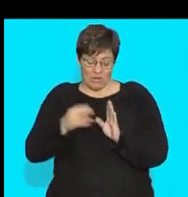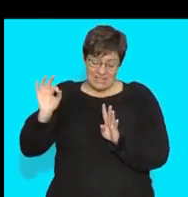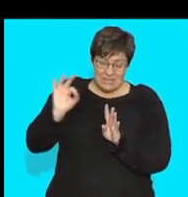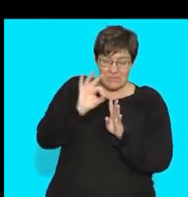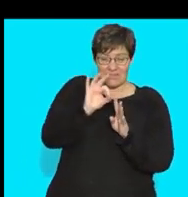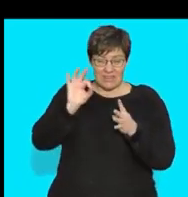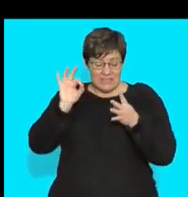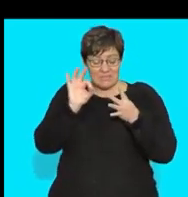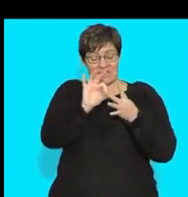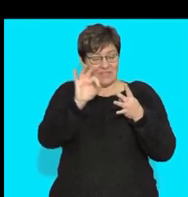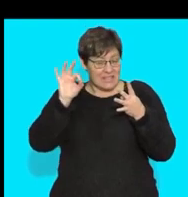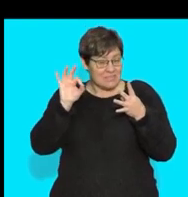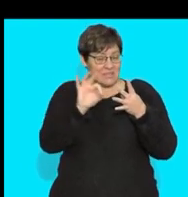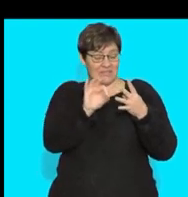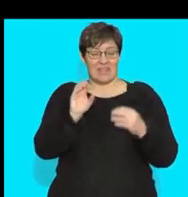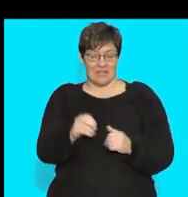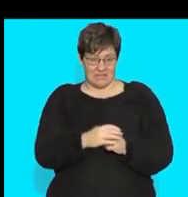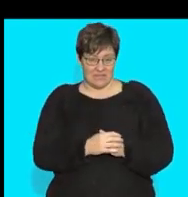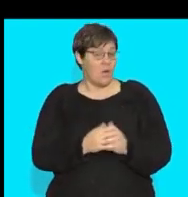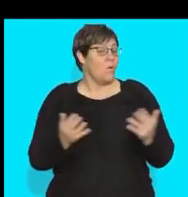and I'm going to write it one more time,